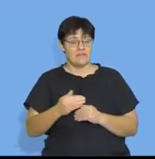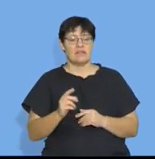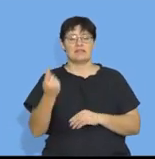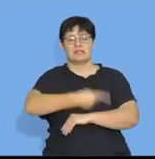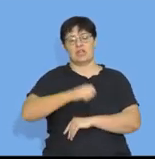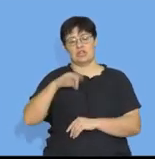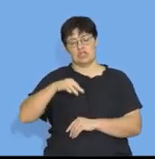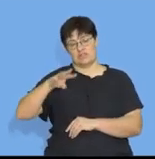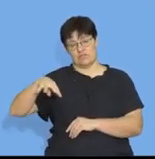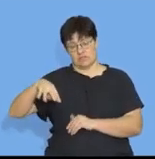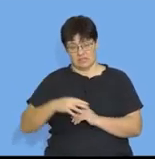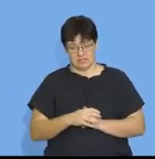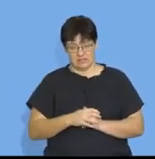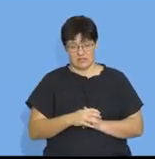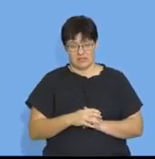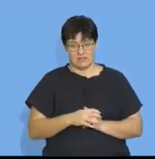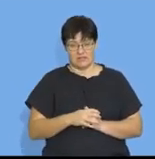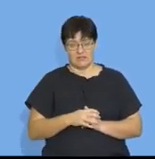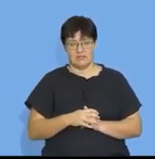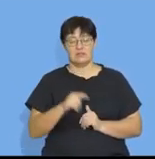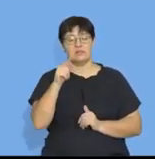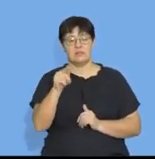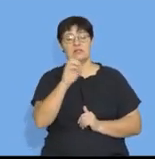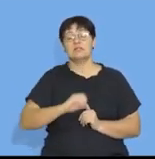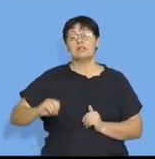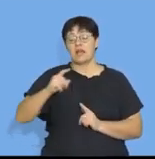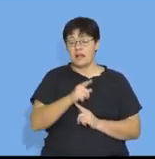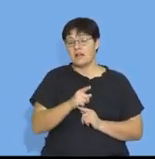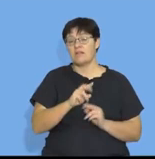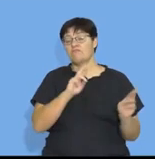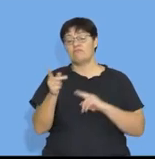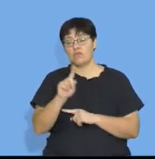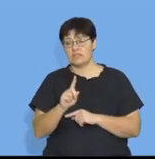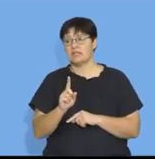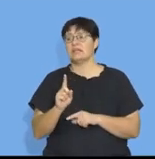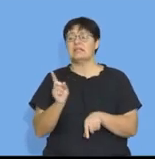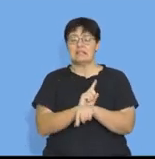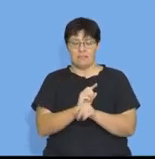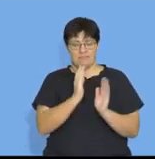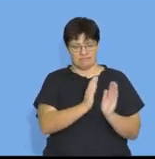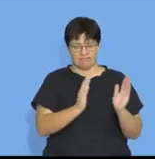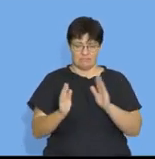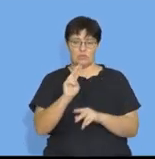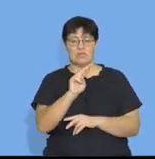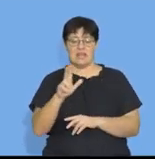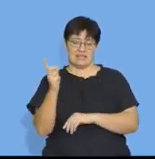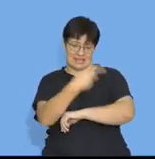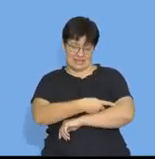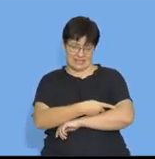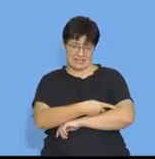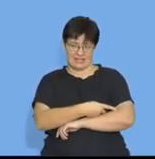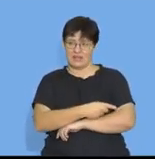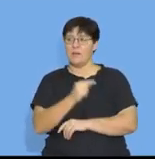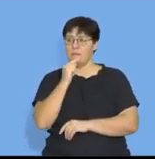around day 13 and 14. And so this cycle refers to periods in the cycle of 28 days when